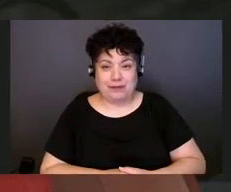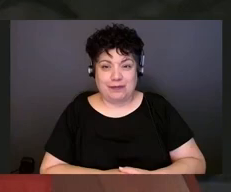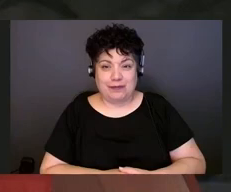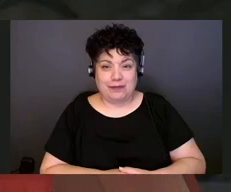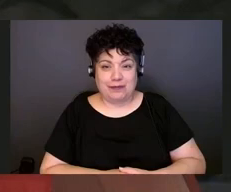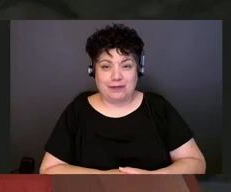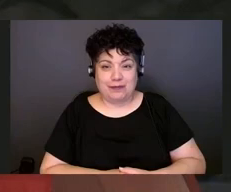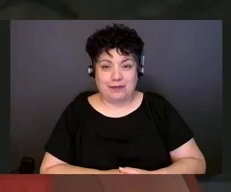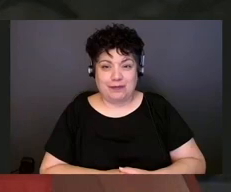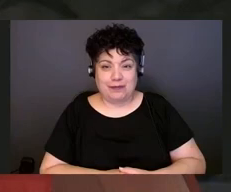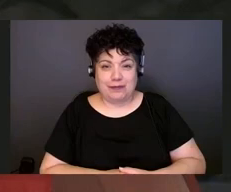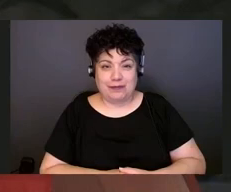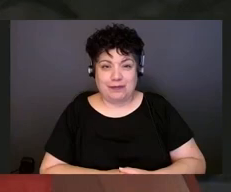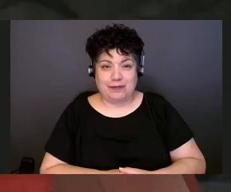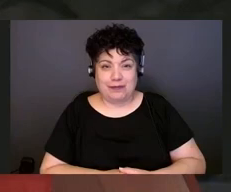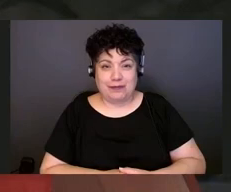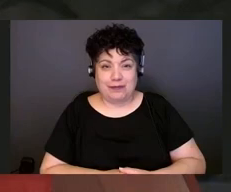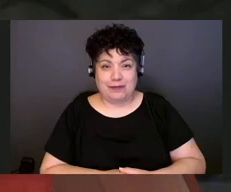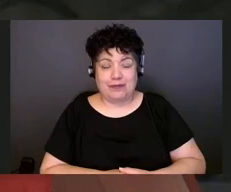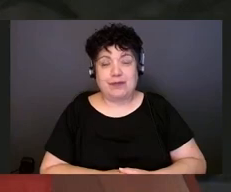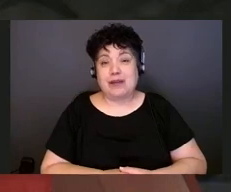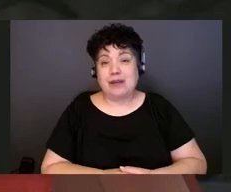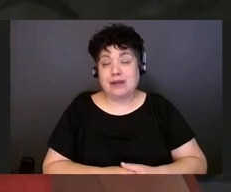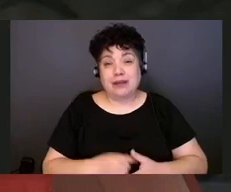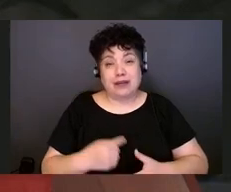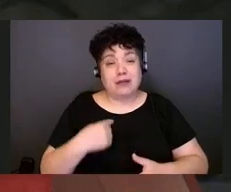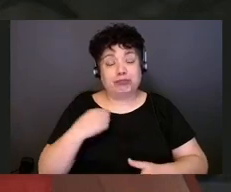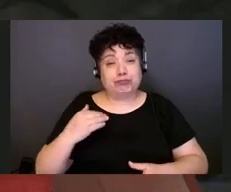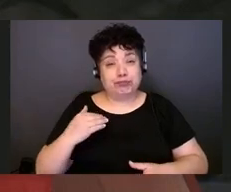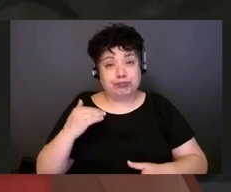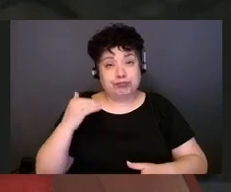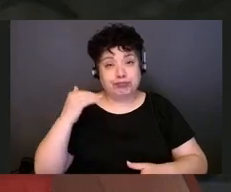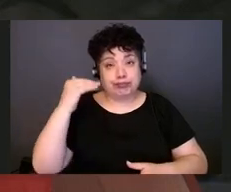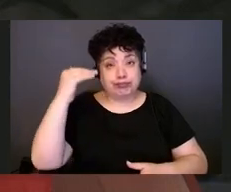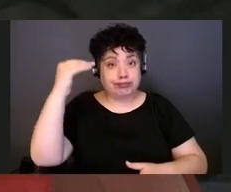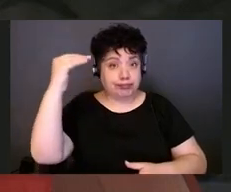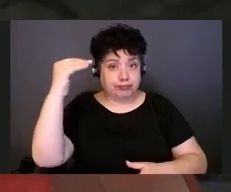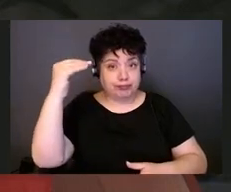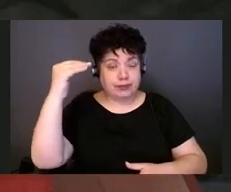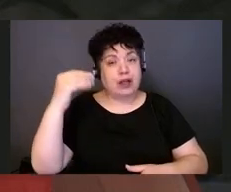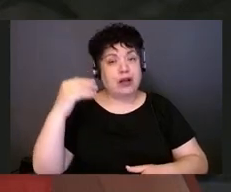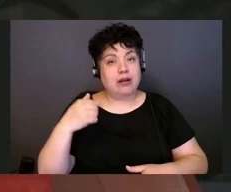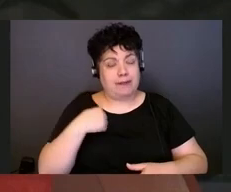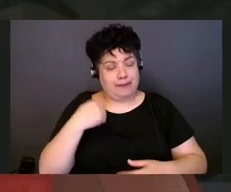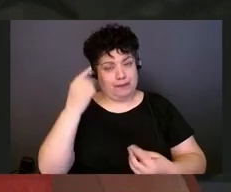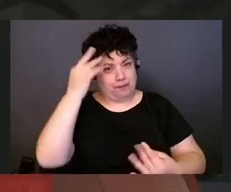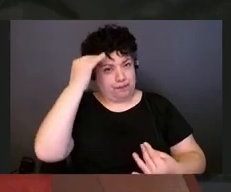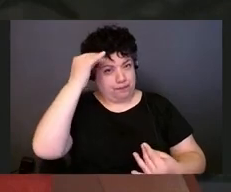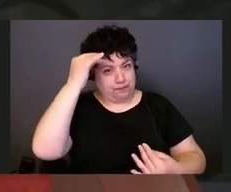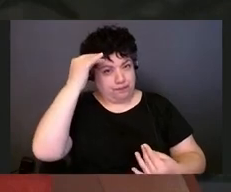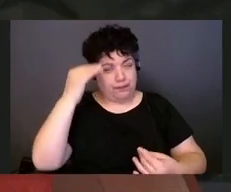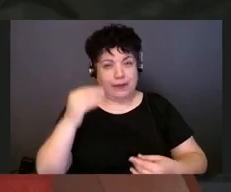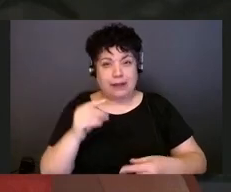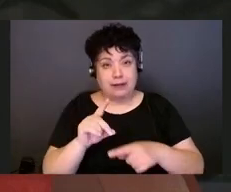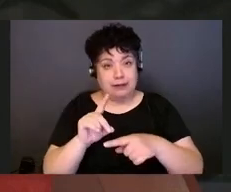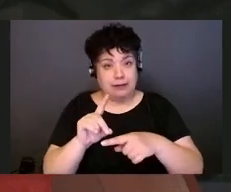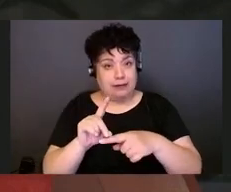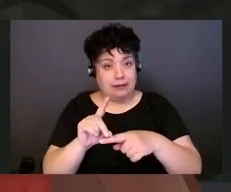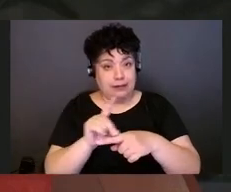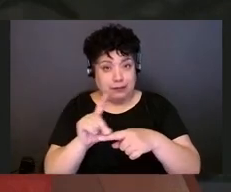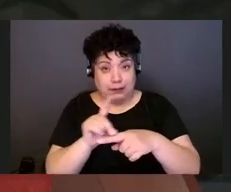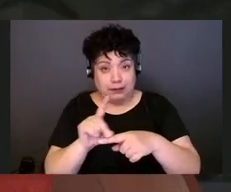Later on, when I was older, I would say to myself that discipline has been